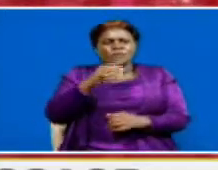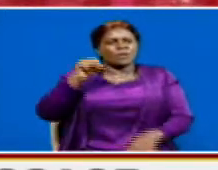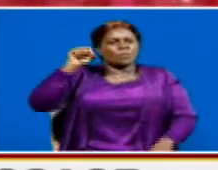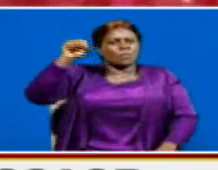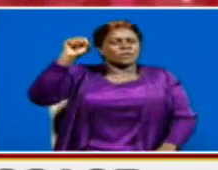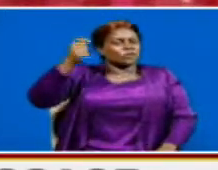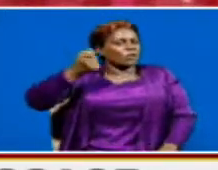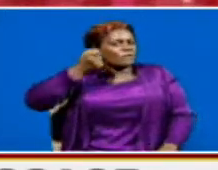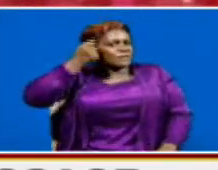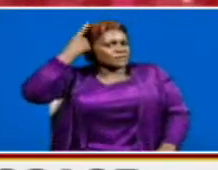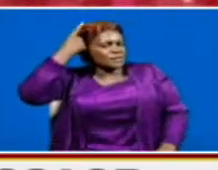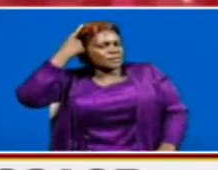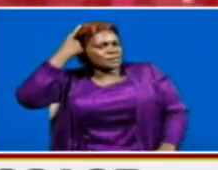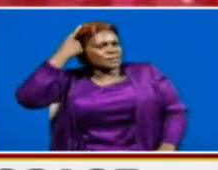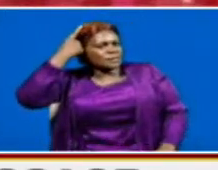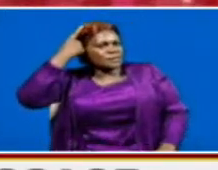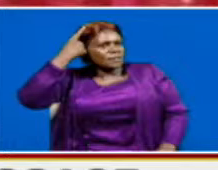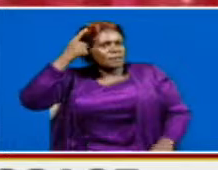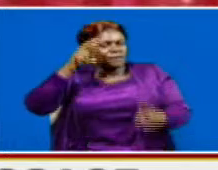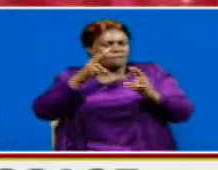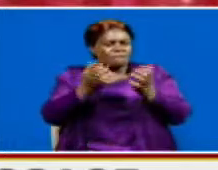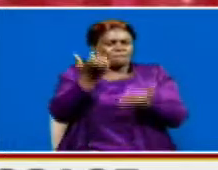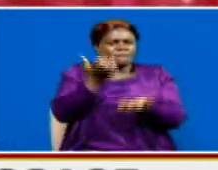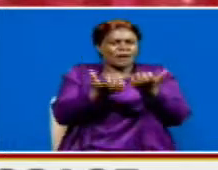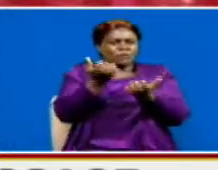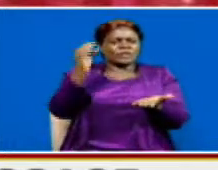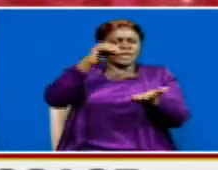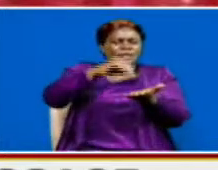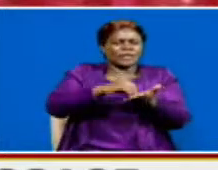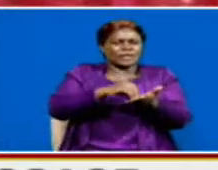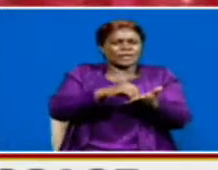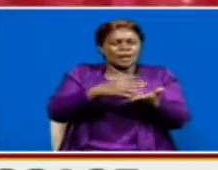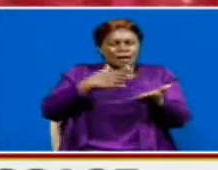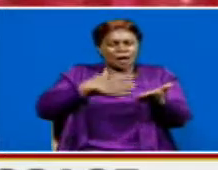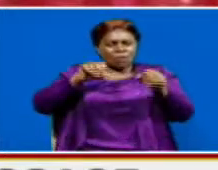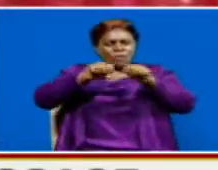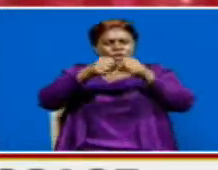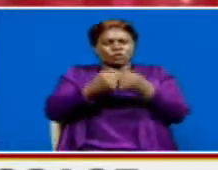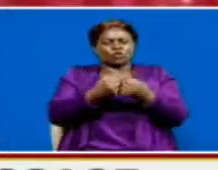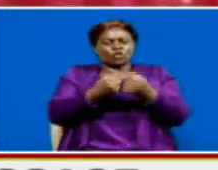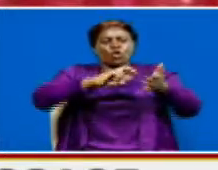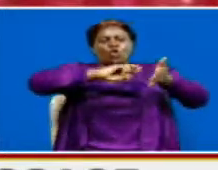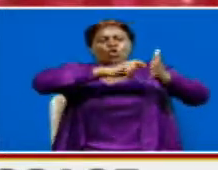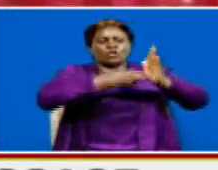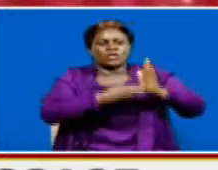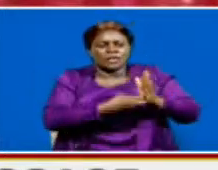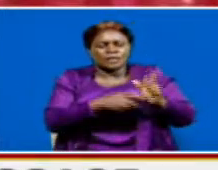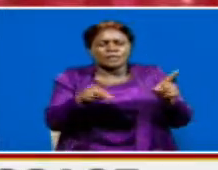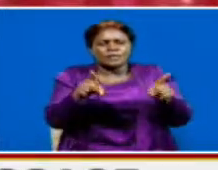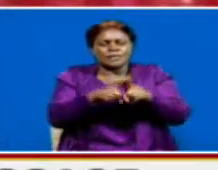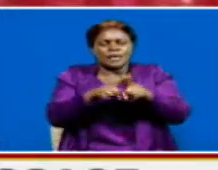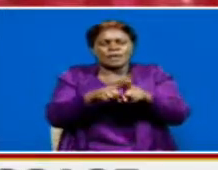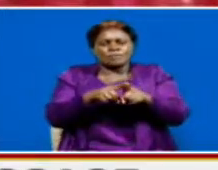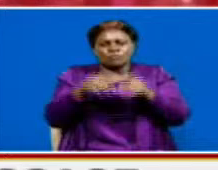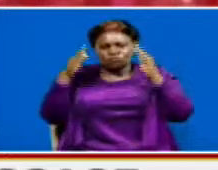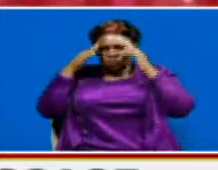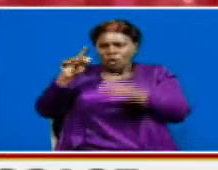political understanding, reevaluate the terms of our social contract, and place